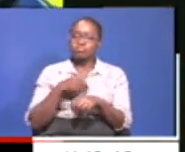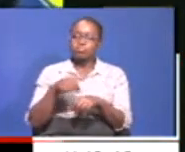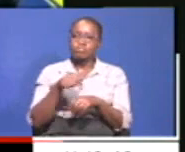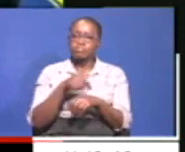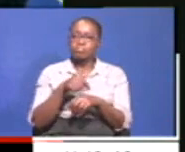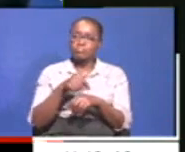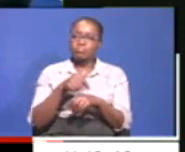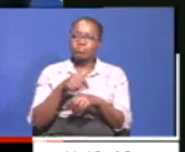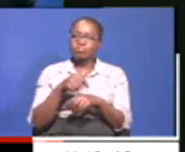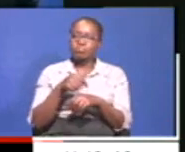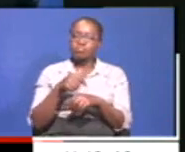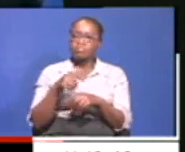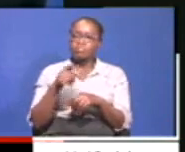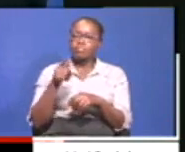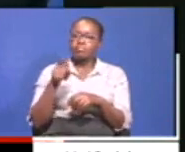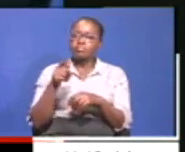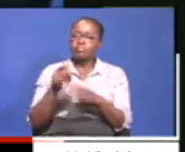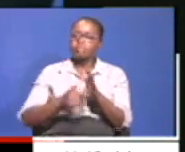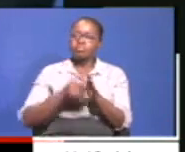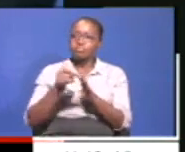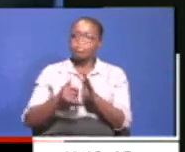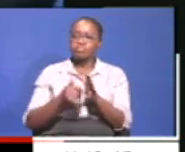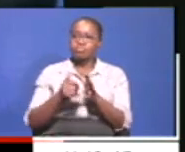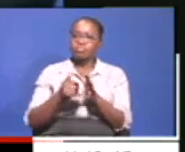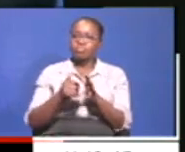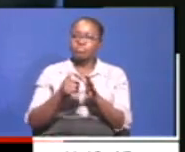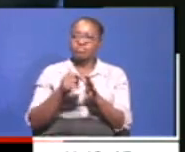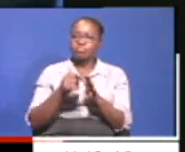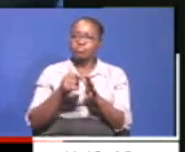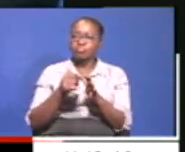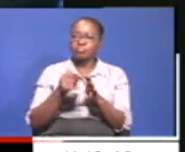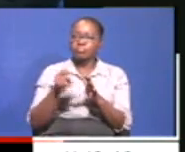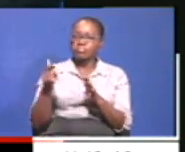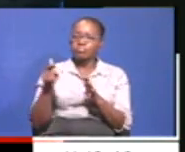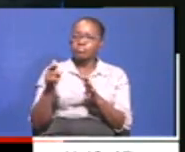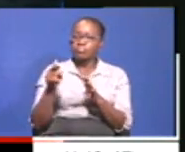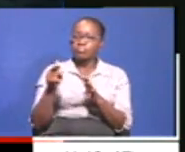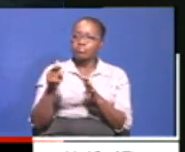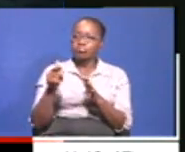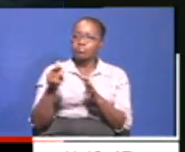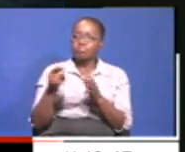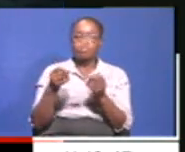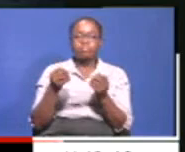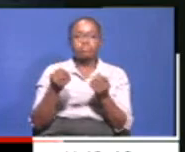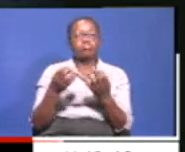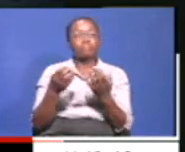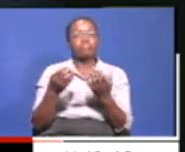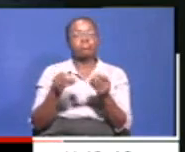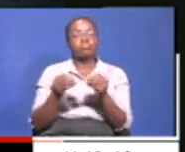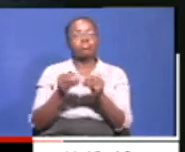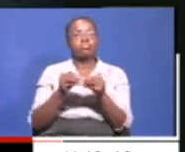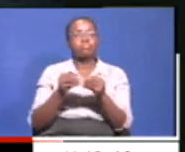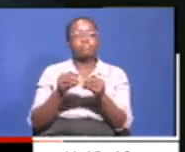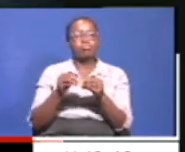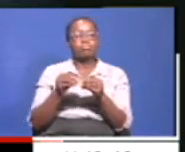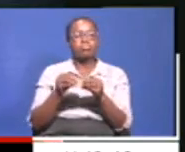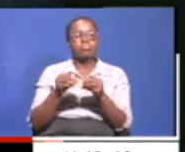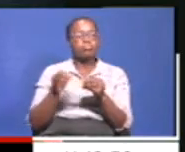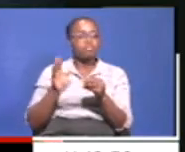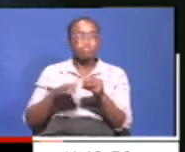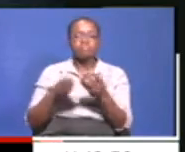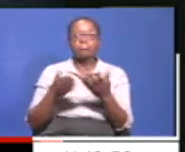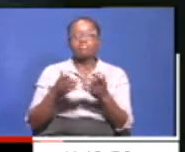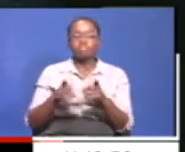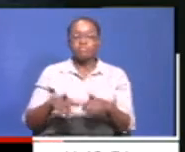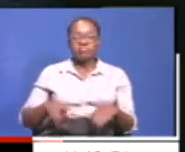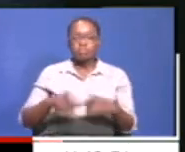Kingsway Tires realized he was, preaching to a bunch of women. So he straight away converted his